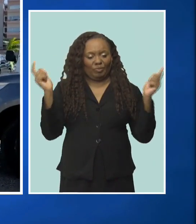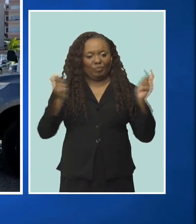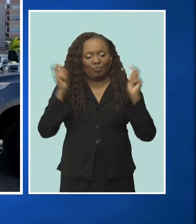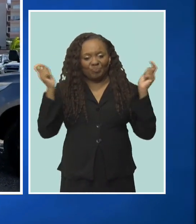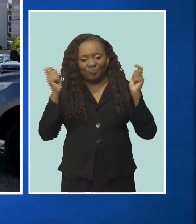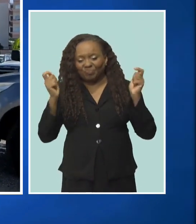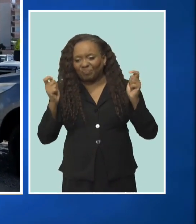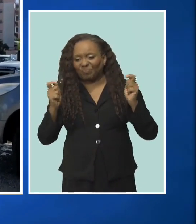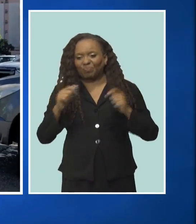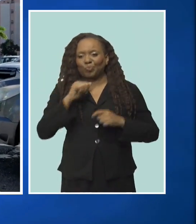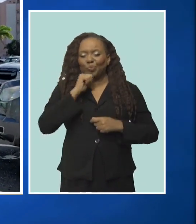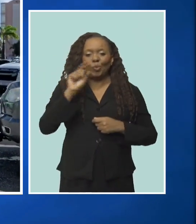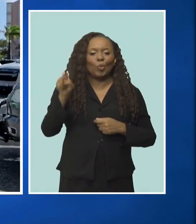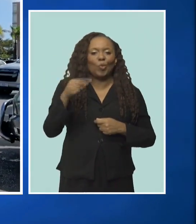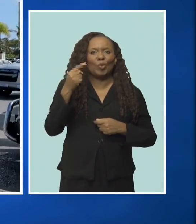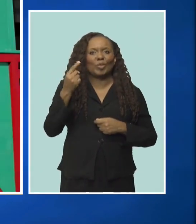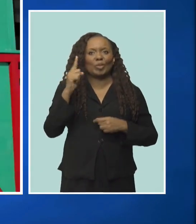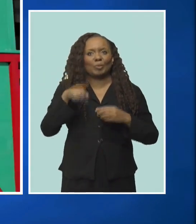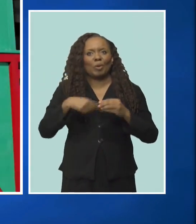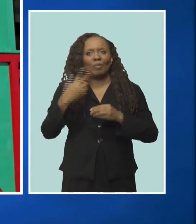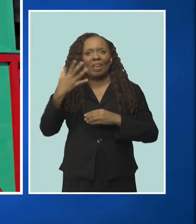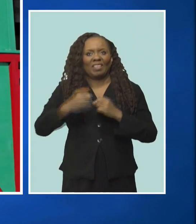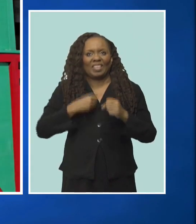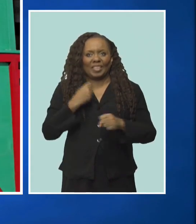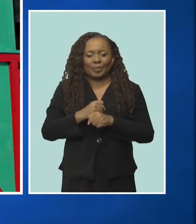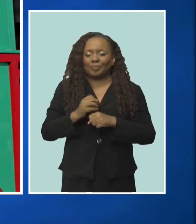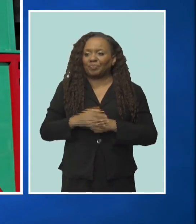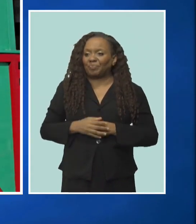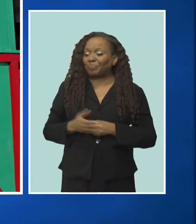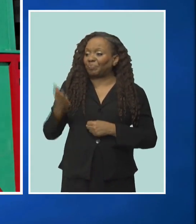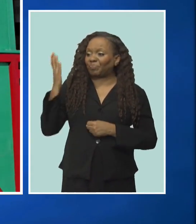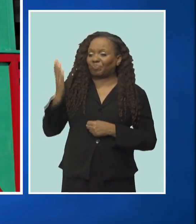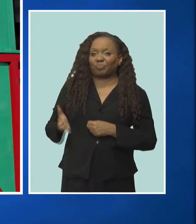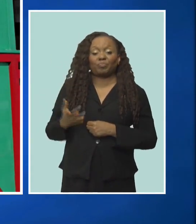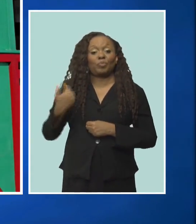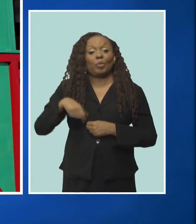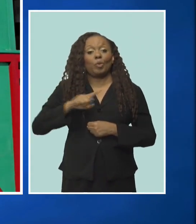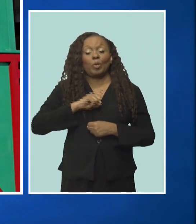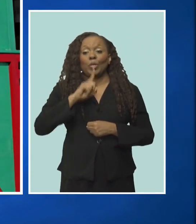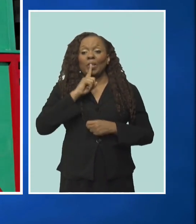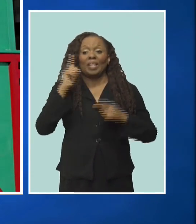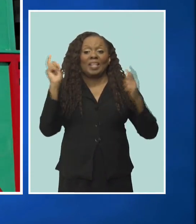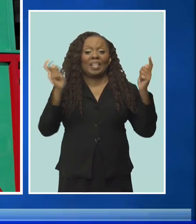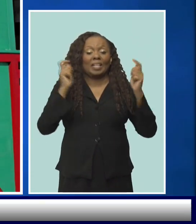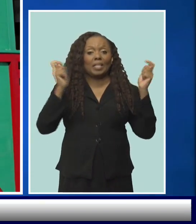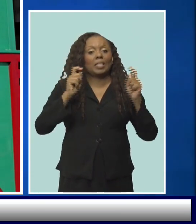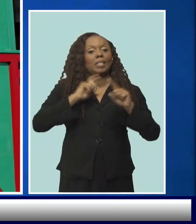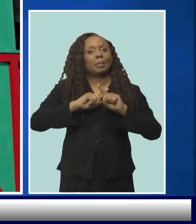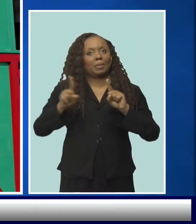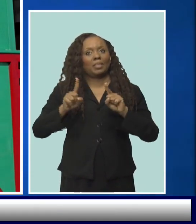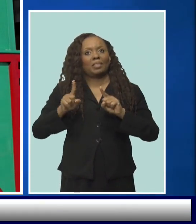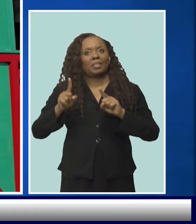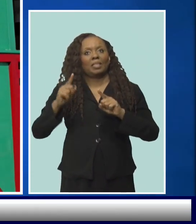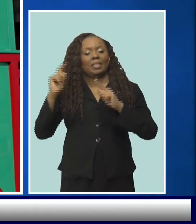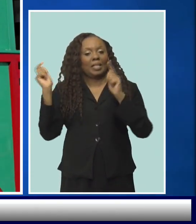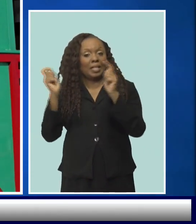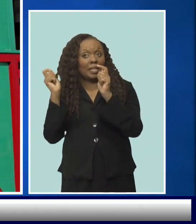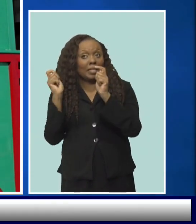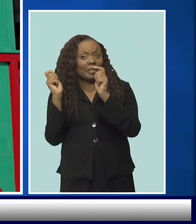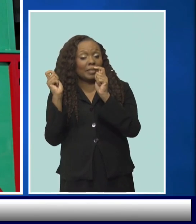5-year milestone for the Barbados operation. It's a year that we especially celebrate, but also coincides with us